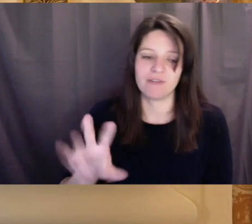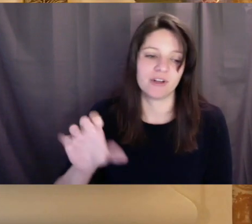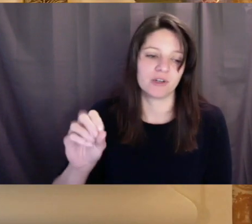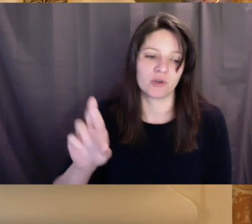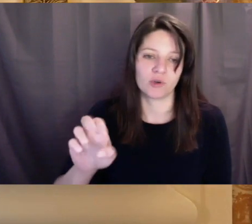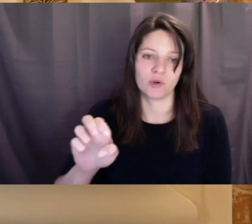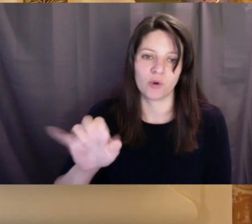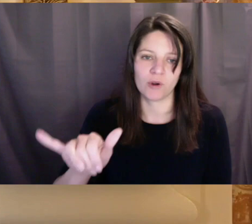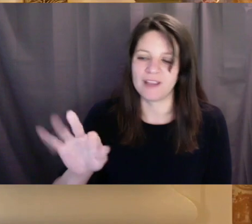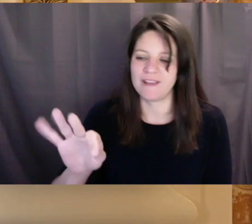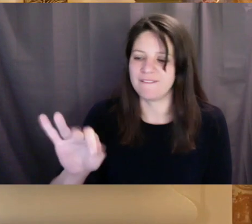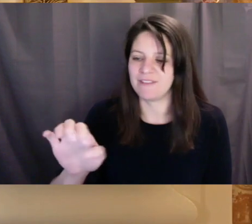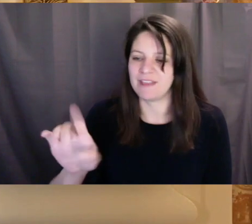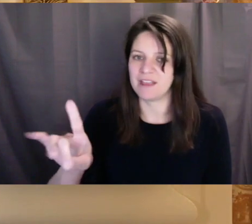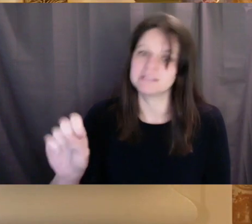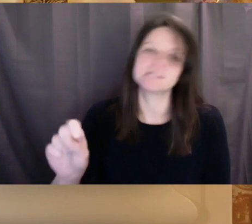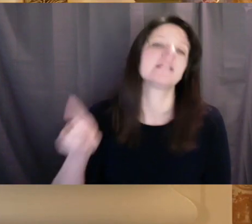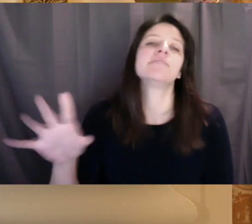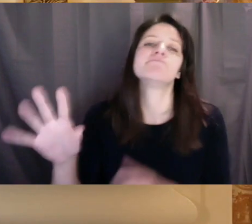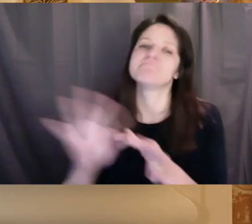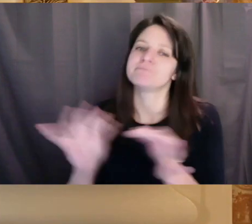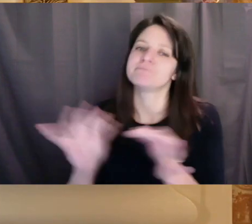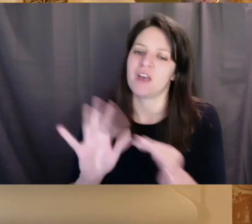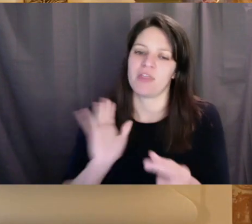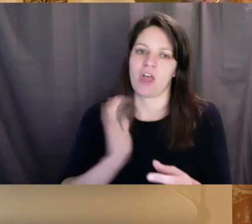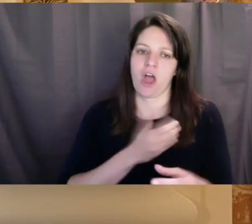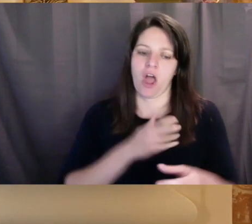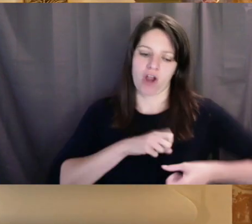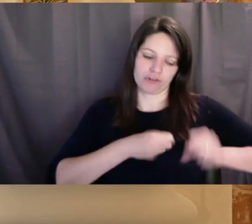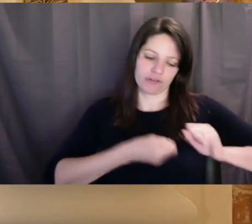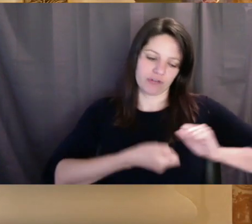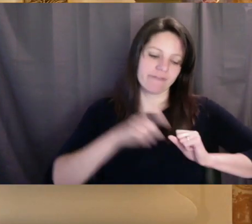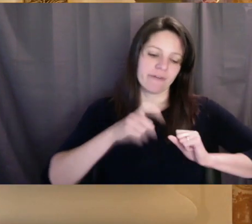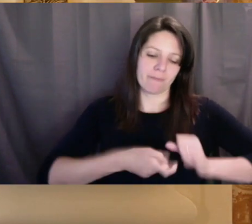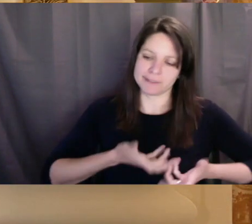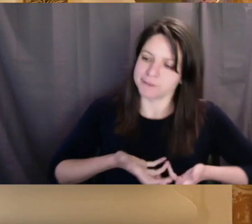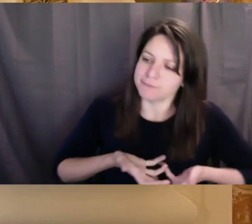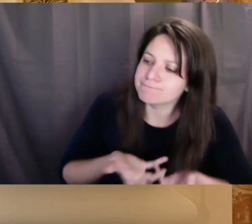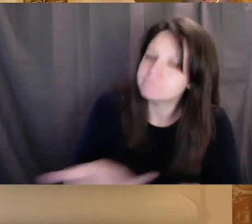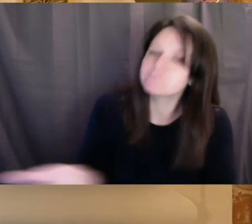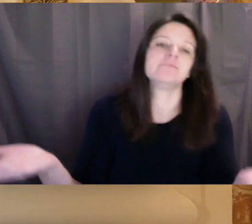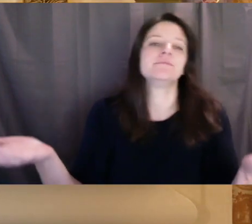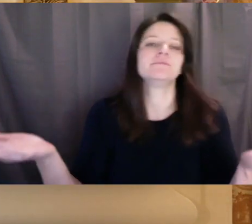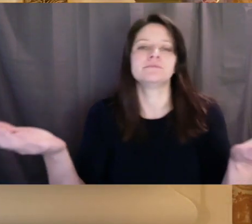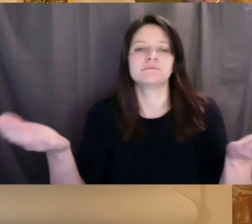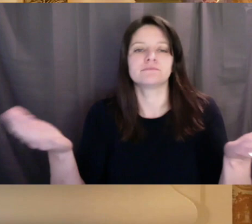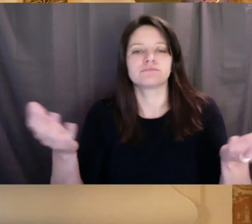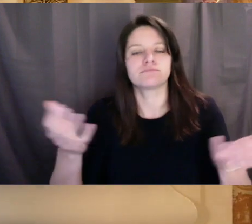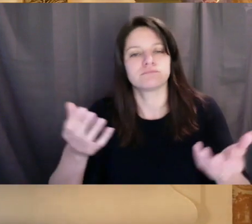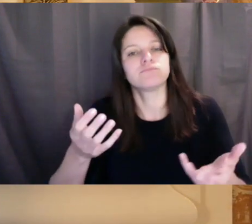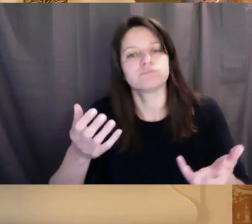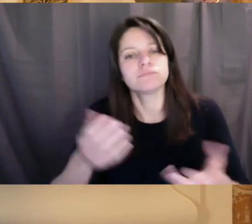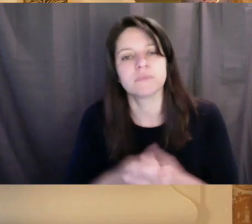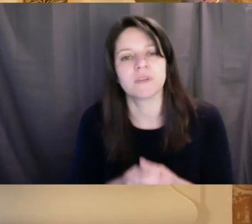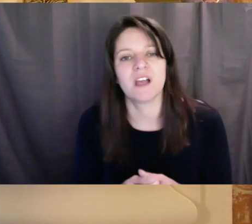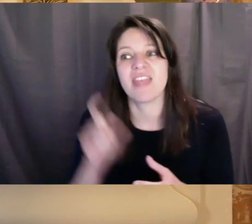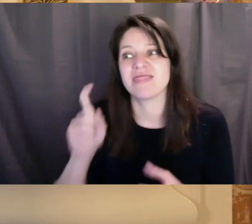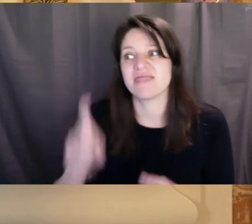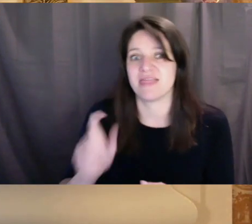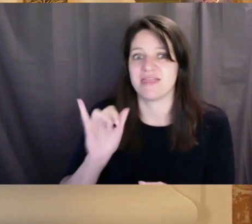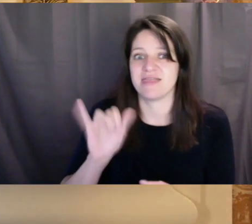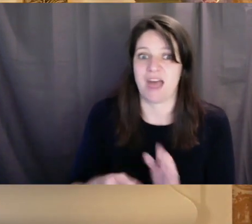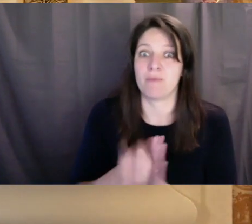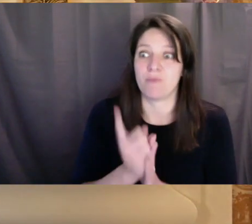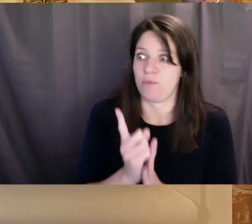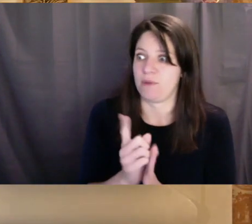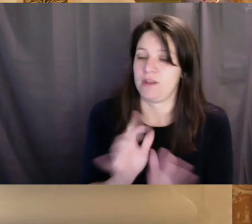colleagues, the Reverend Dr. Corey Fields, has said that we need for our grief to be heard and shared. And he talks about how public lament